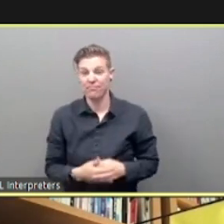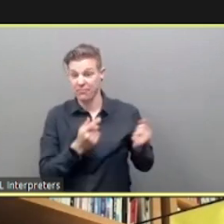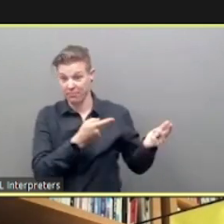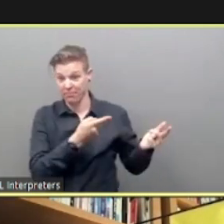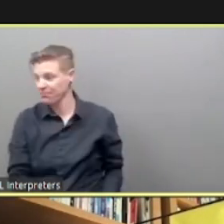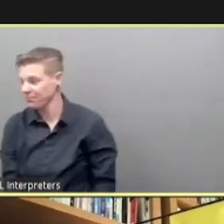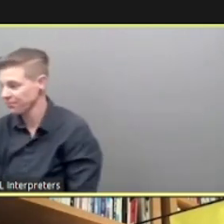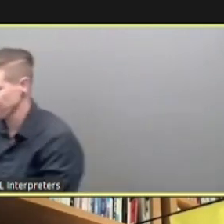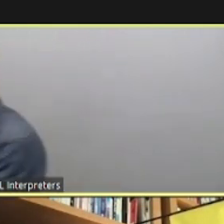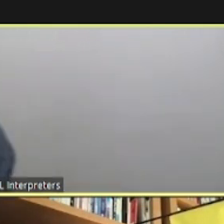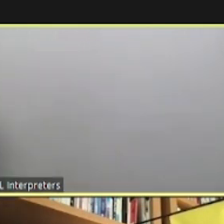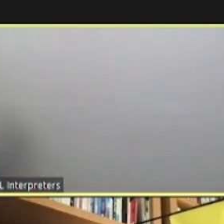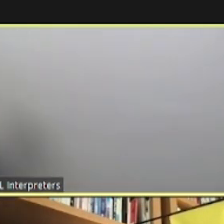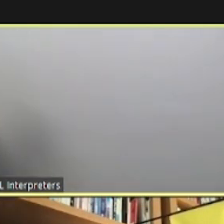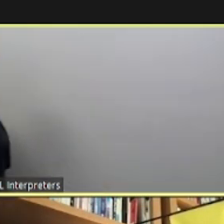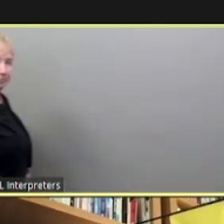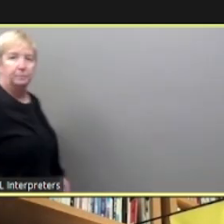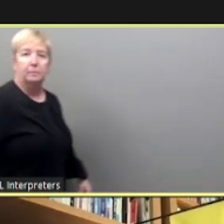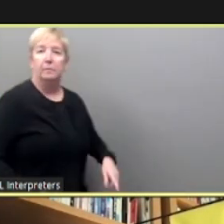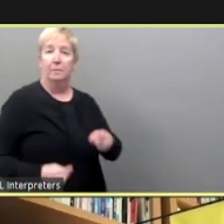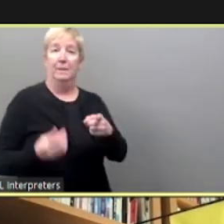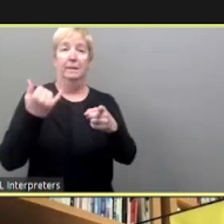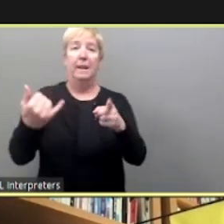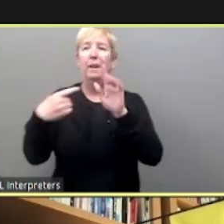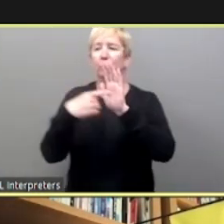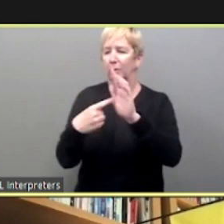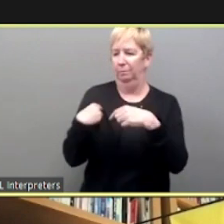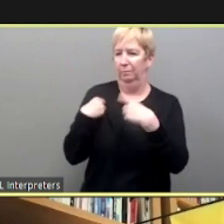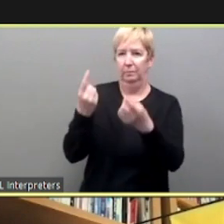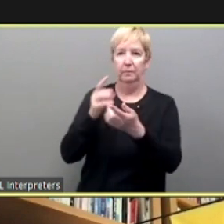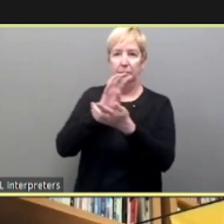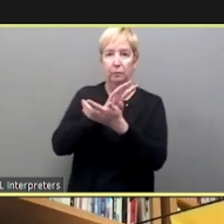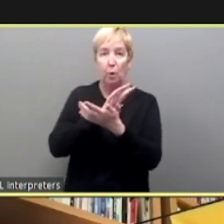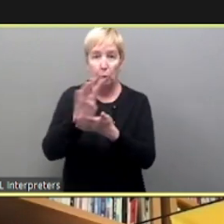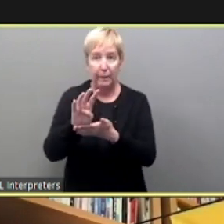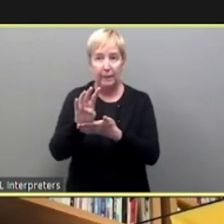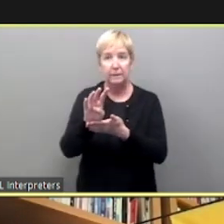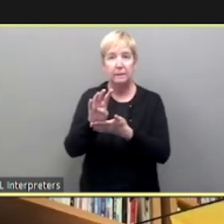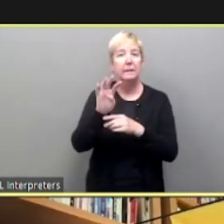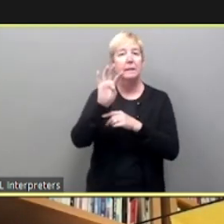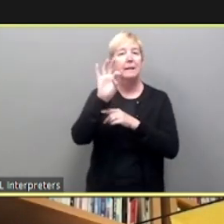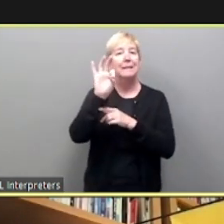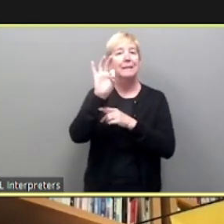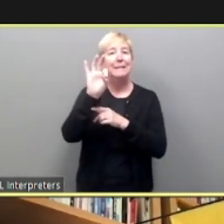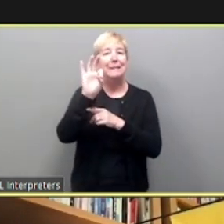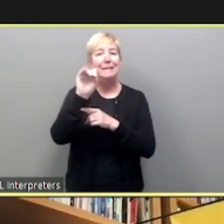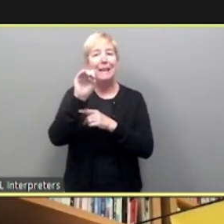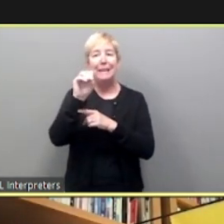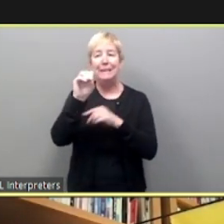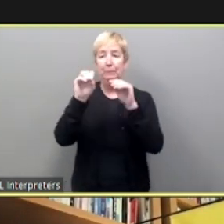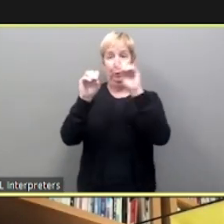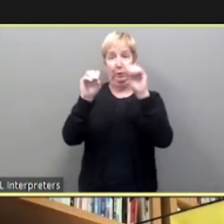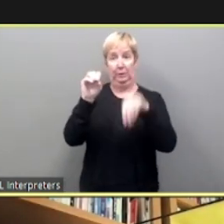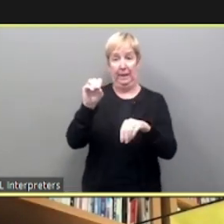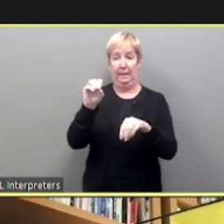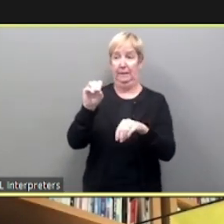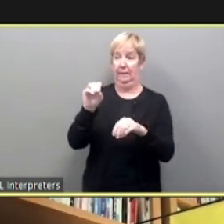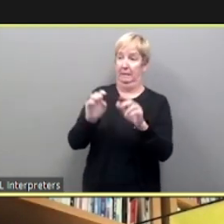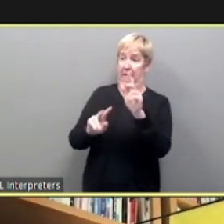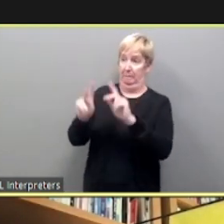This is just the past 4 weeks. About 90% of deaths we've had from